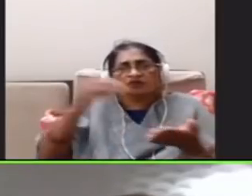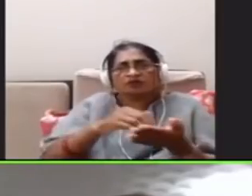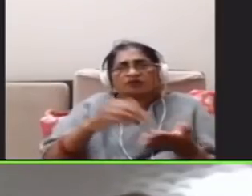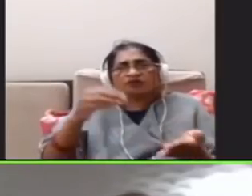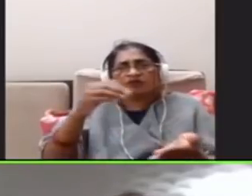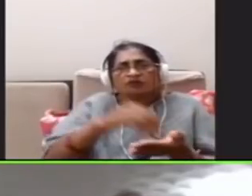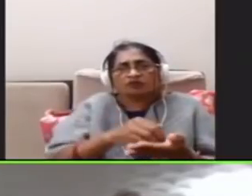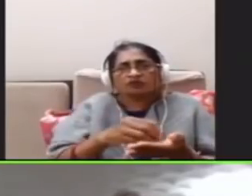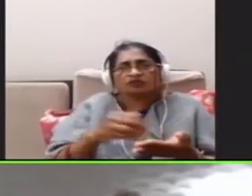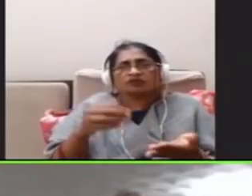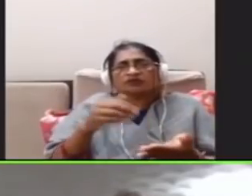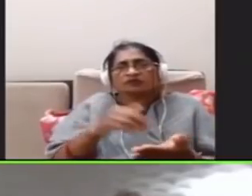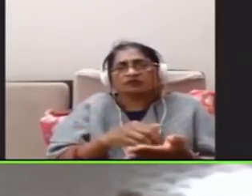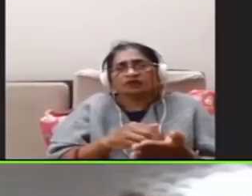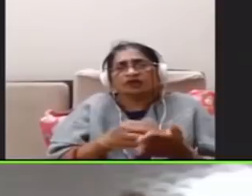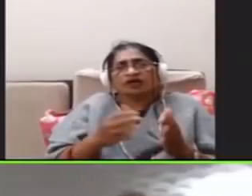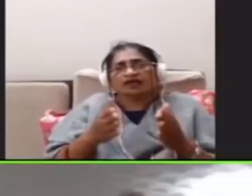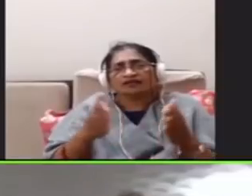more accessible.